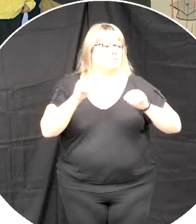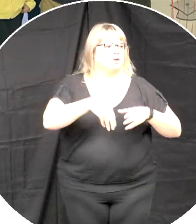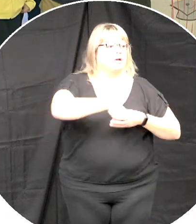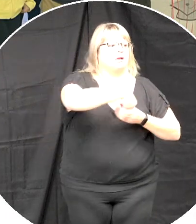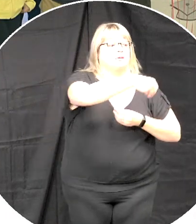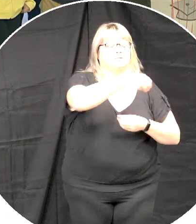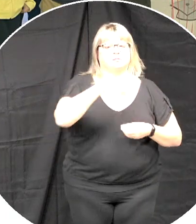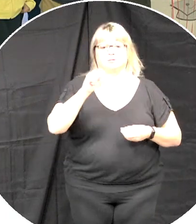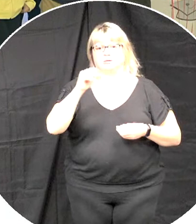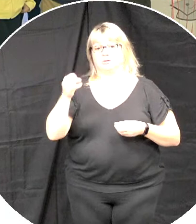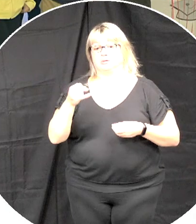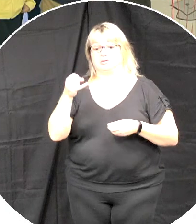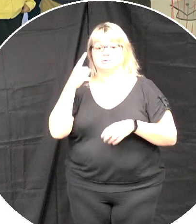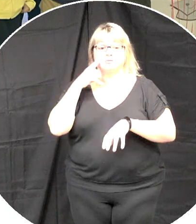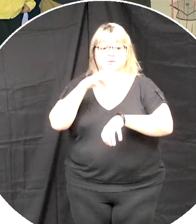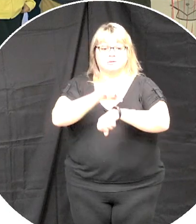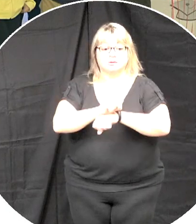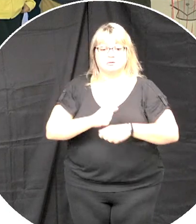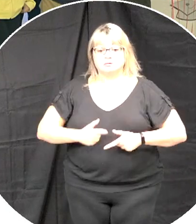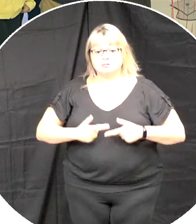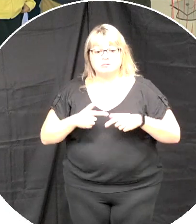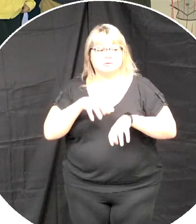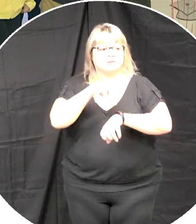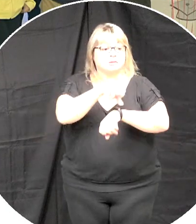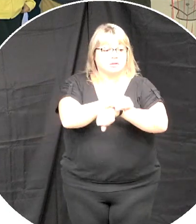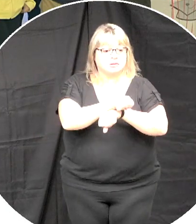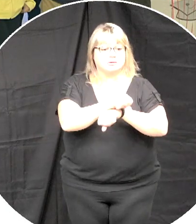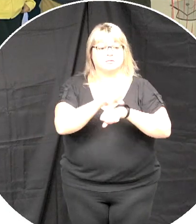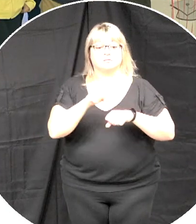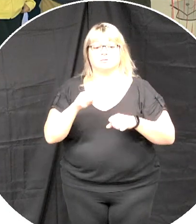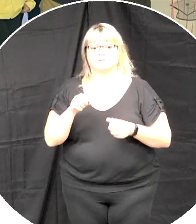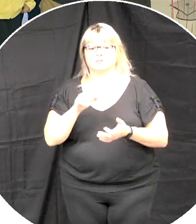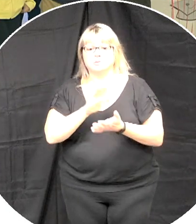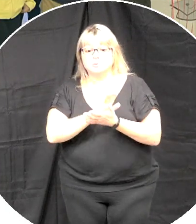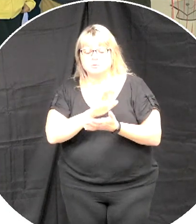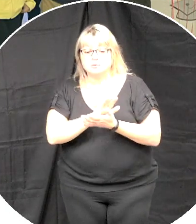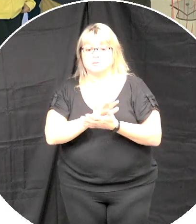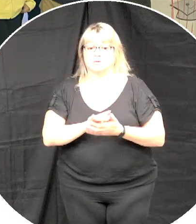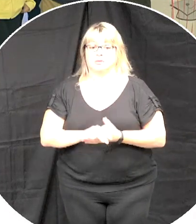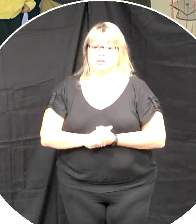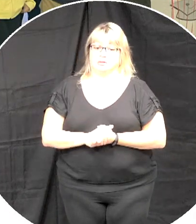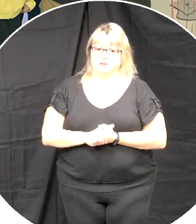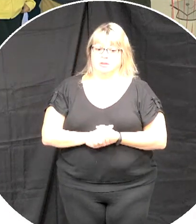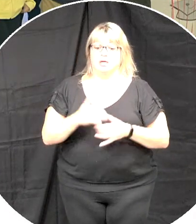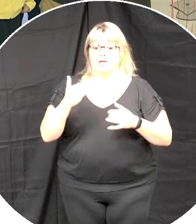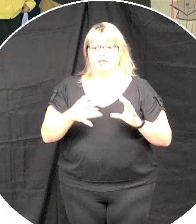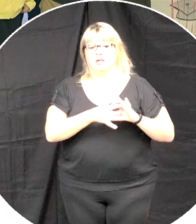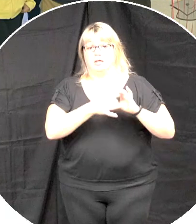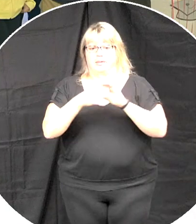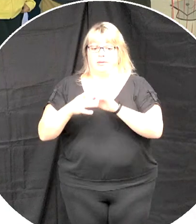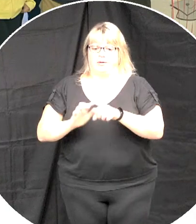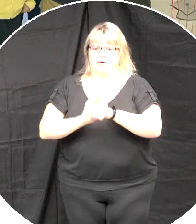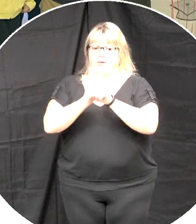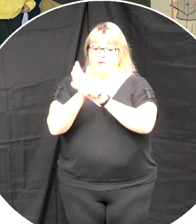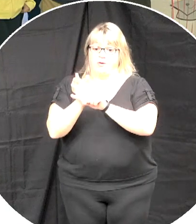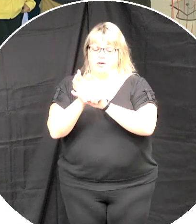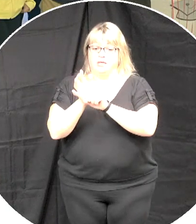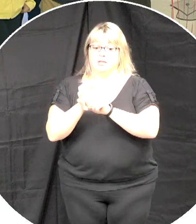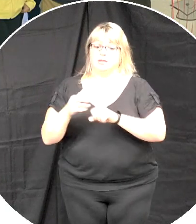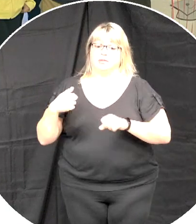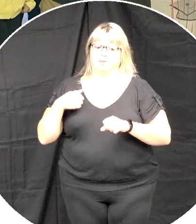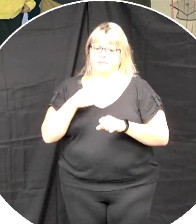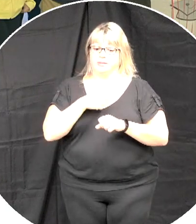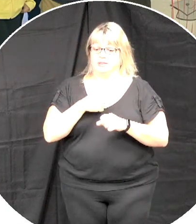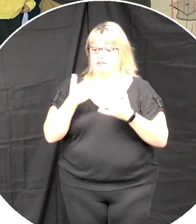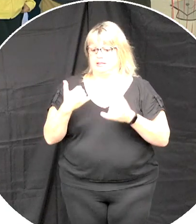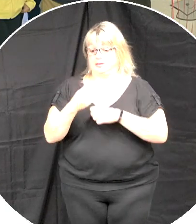of our English as an additional language. In terms of COVID-19, we're starting the year very much like we